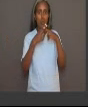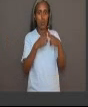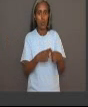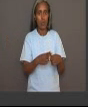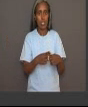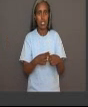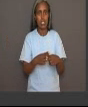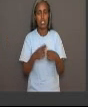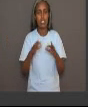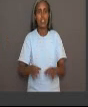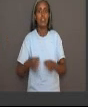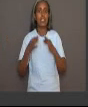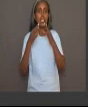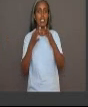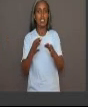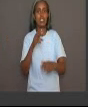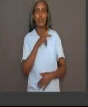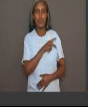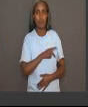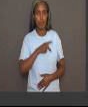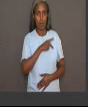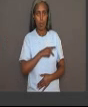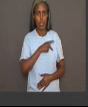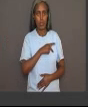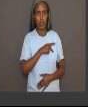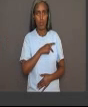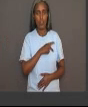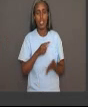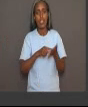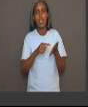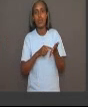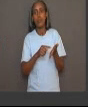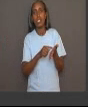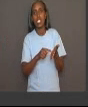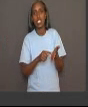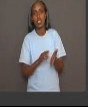the transitive property of implication.